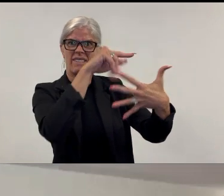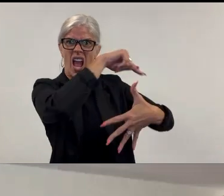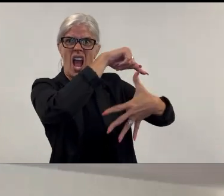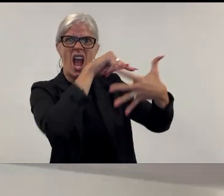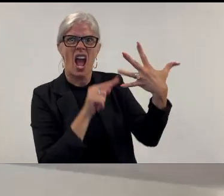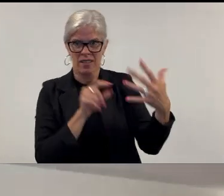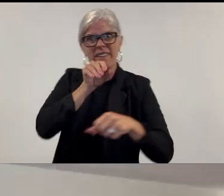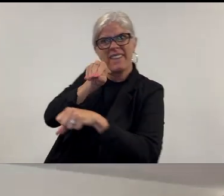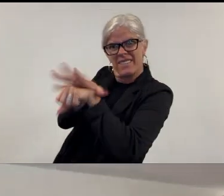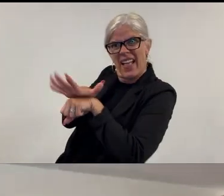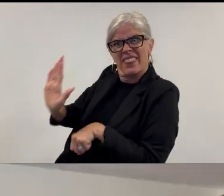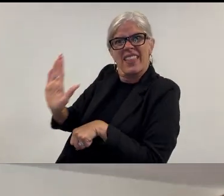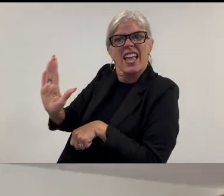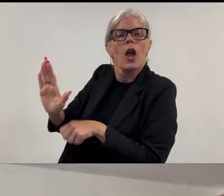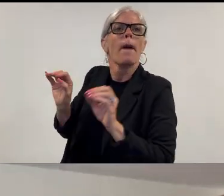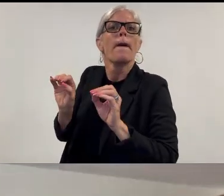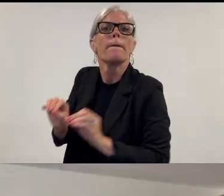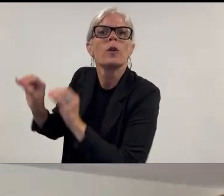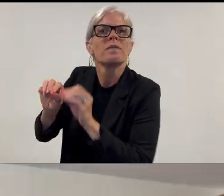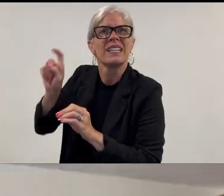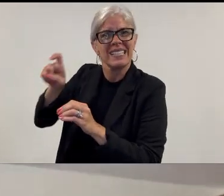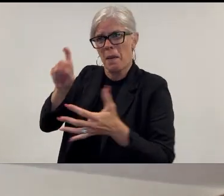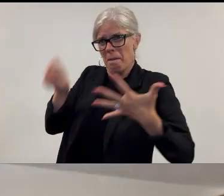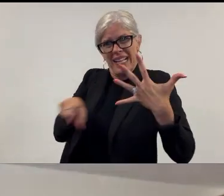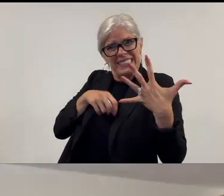Spinal cord injury affects all of them.